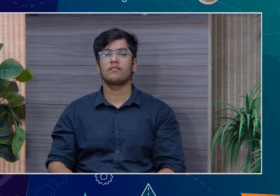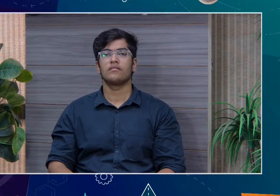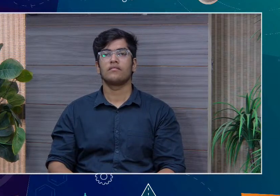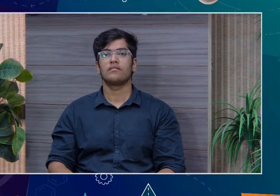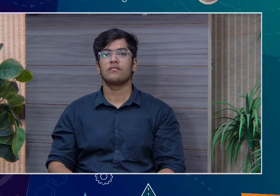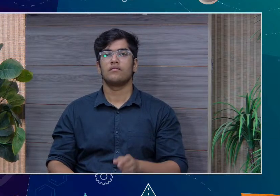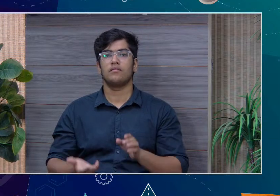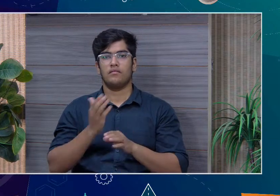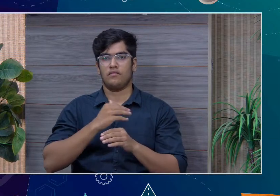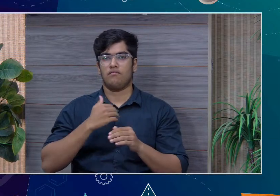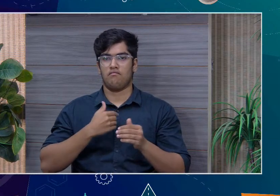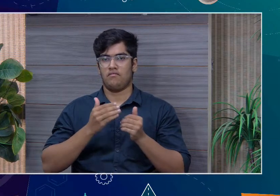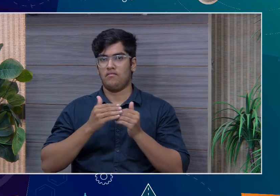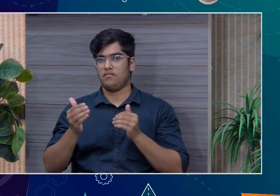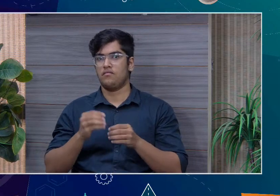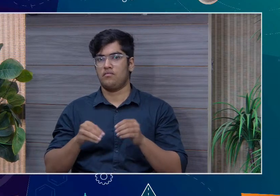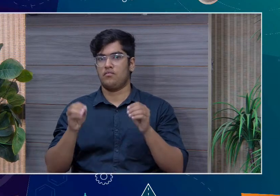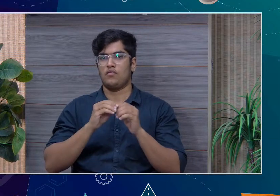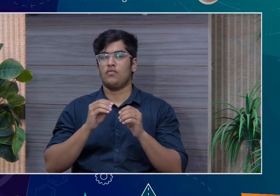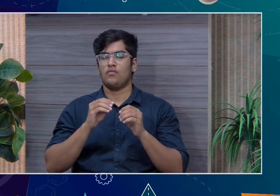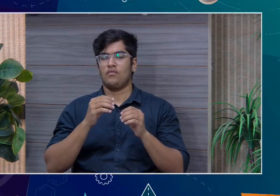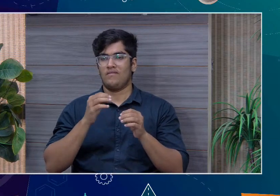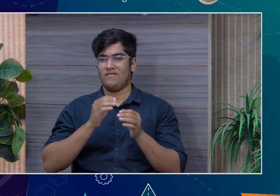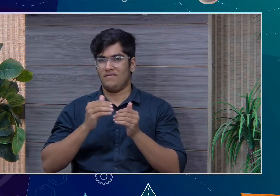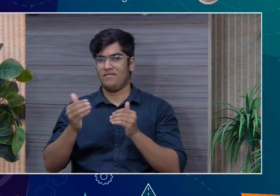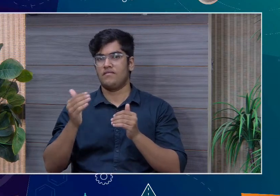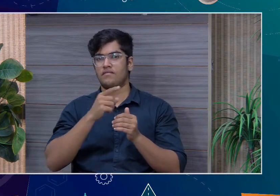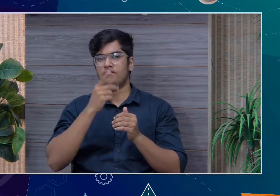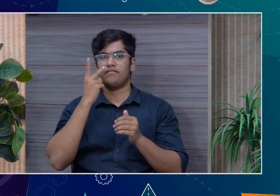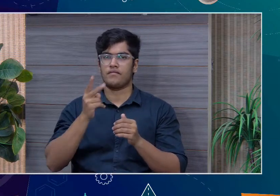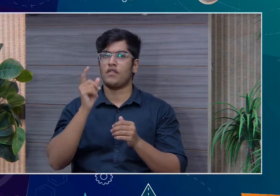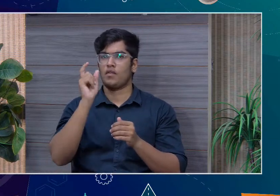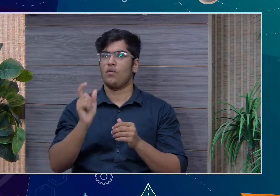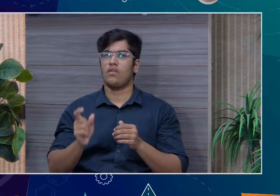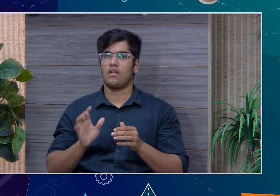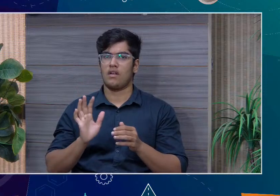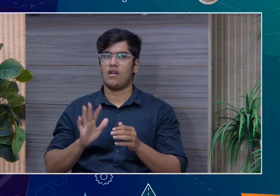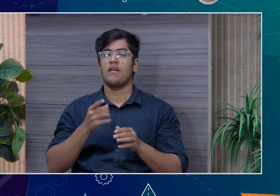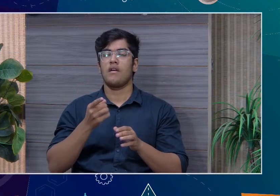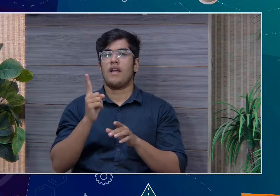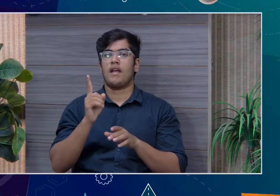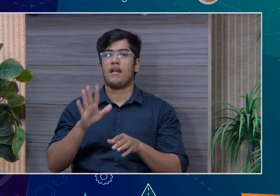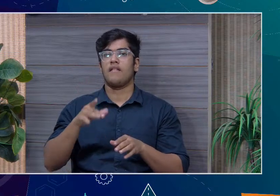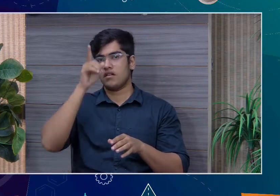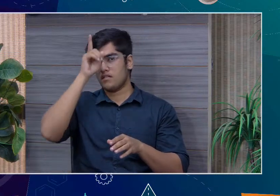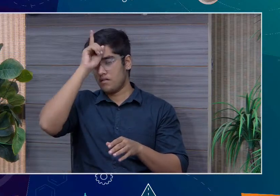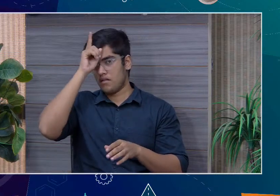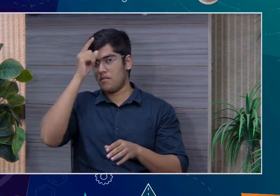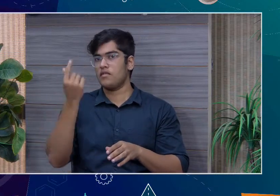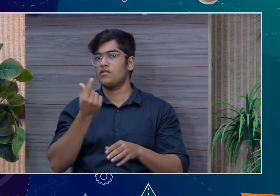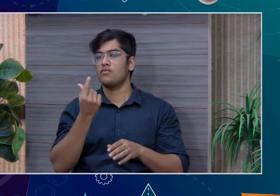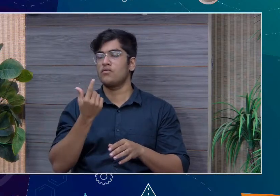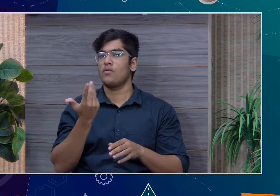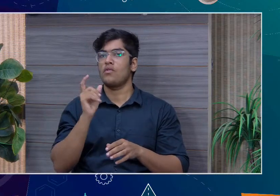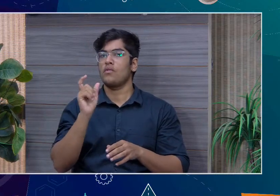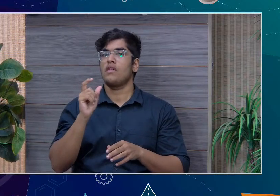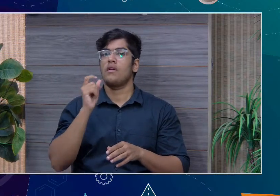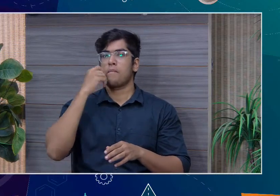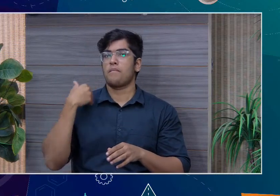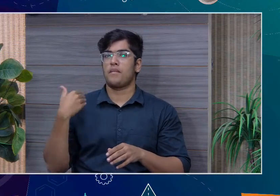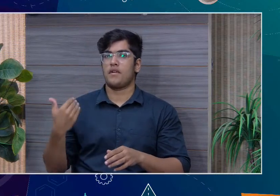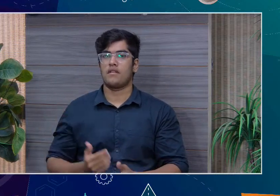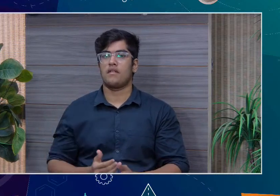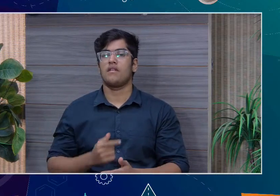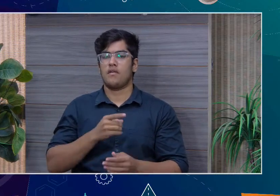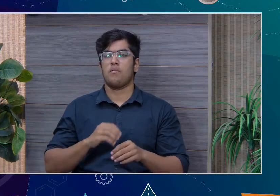as we will move on, we will see there are certain words. Like there is a German word which the author has used for brother. Okay. So